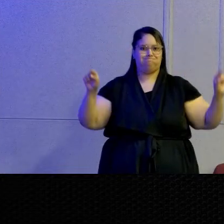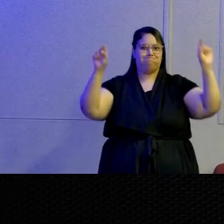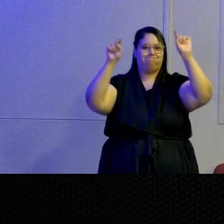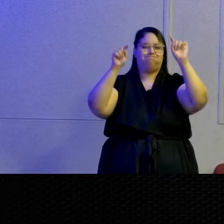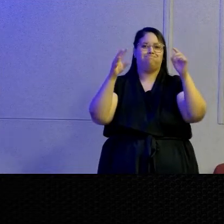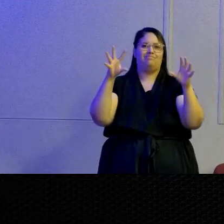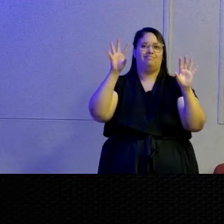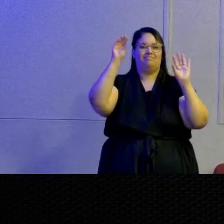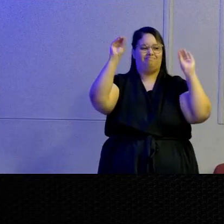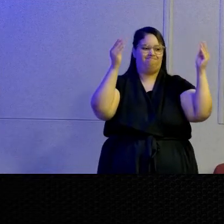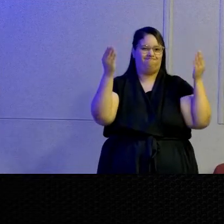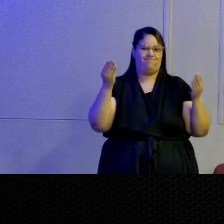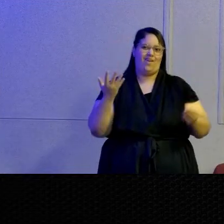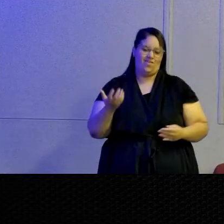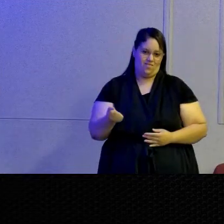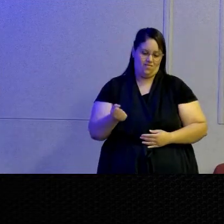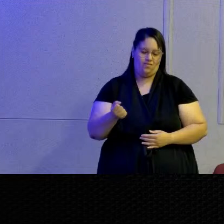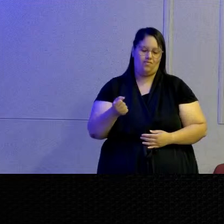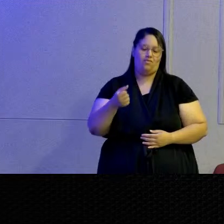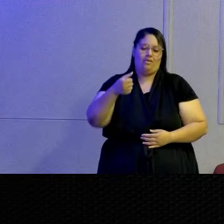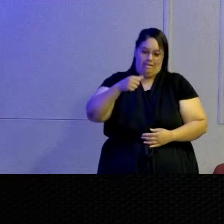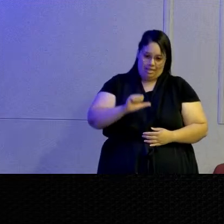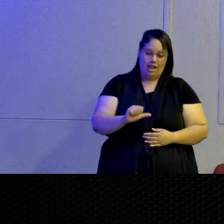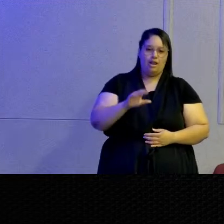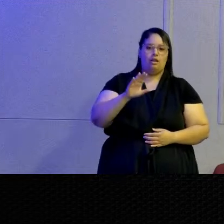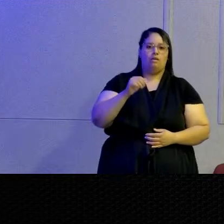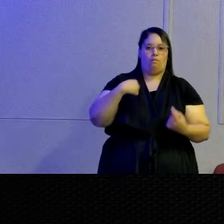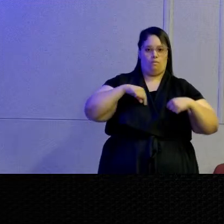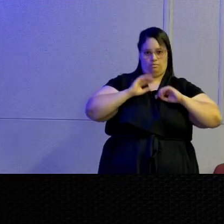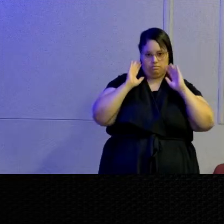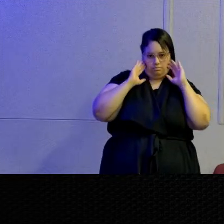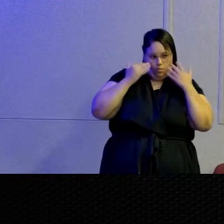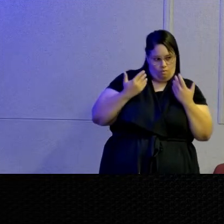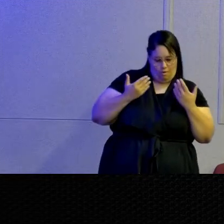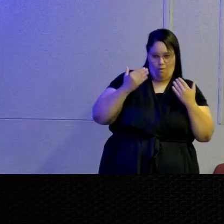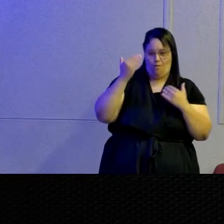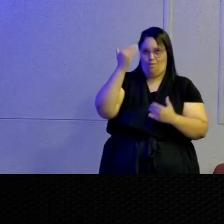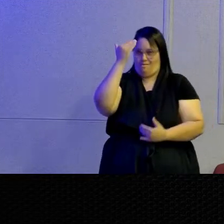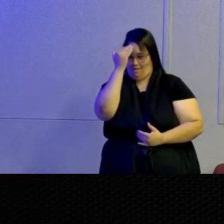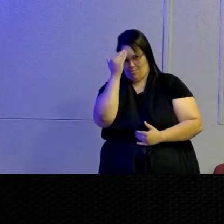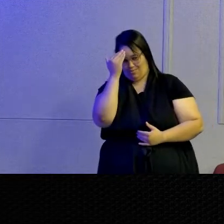He also talked about unknown unknowns.